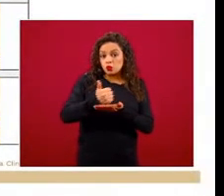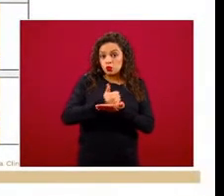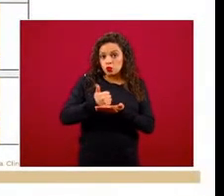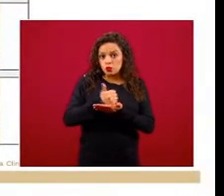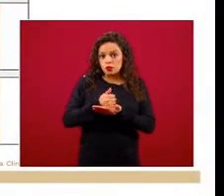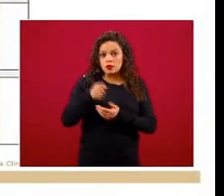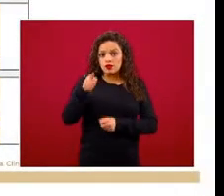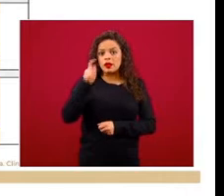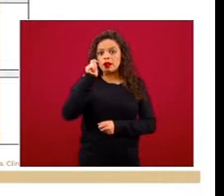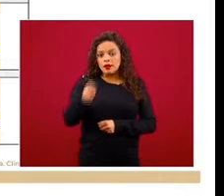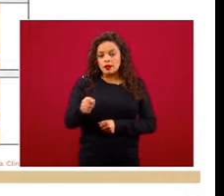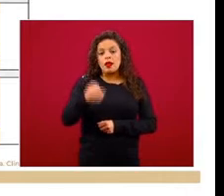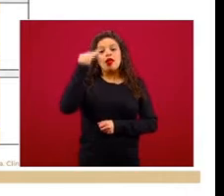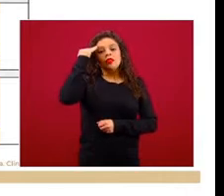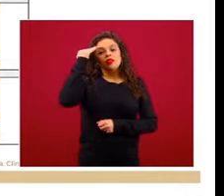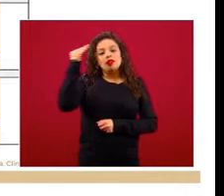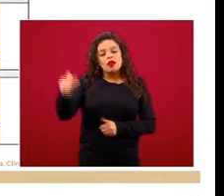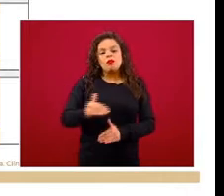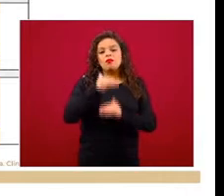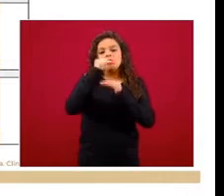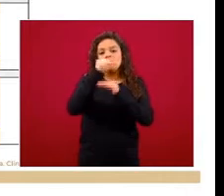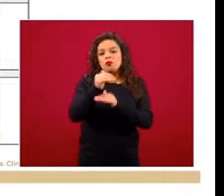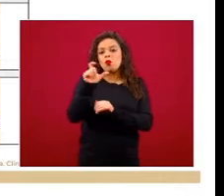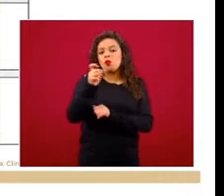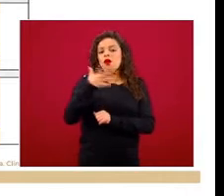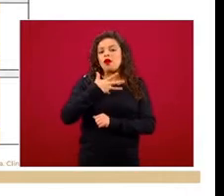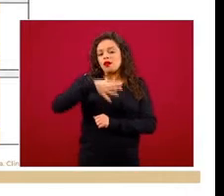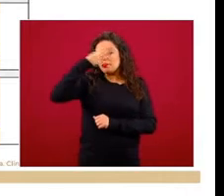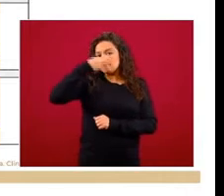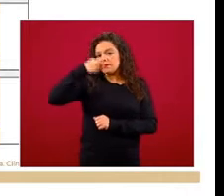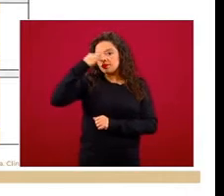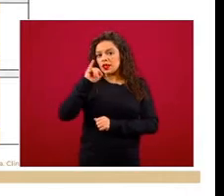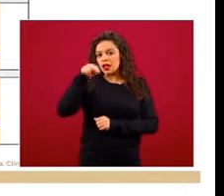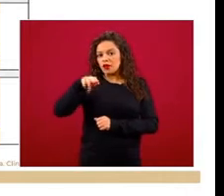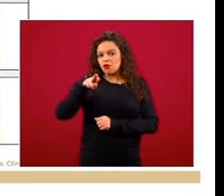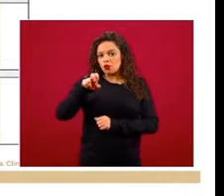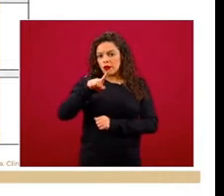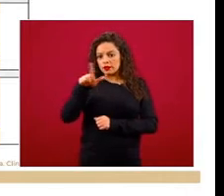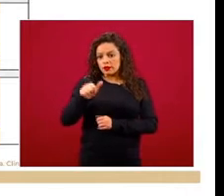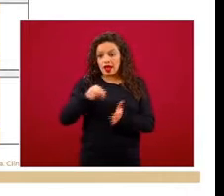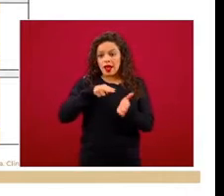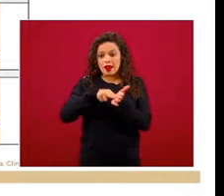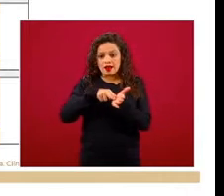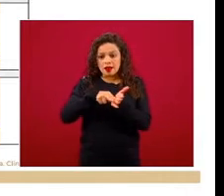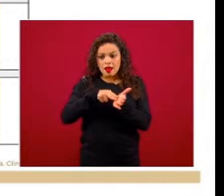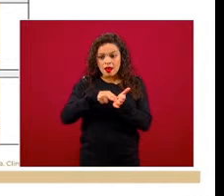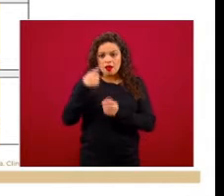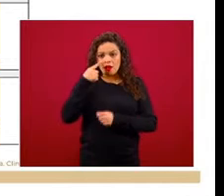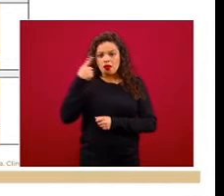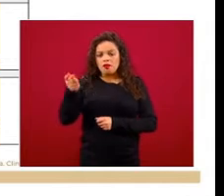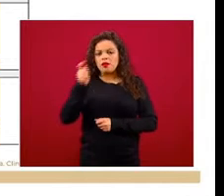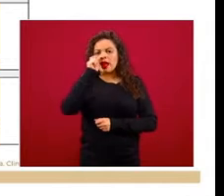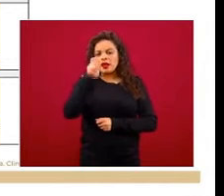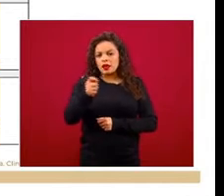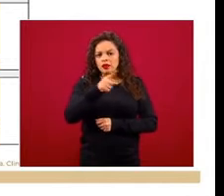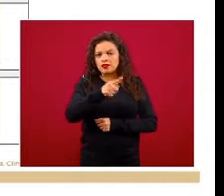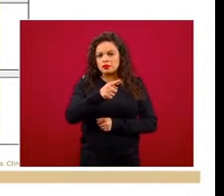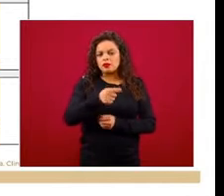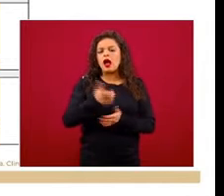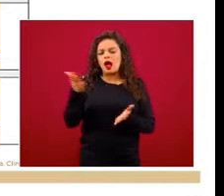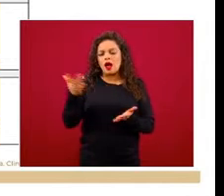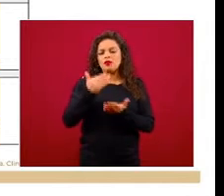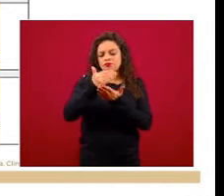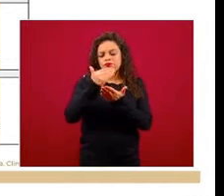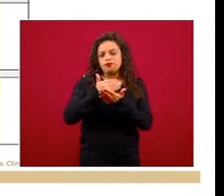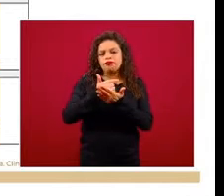periods. The black line is a mathematical prediction to see what kind of